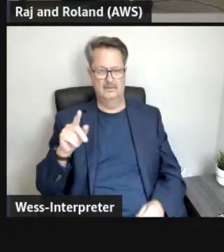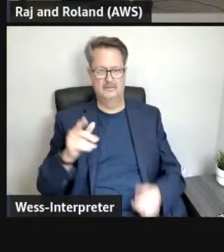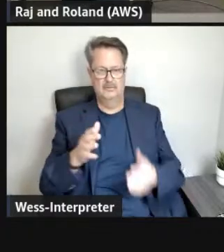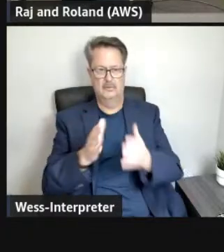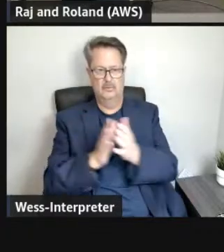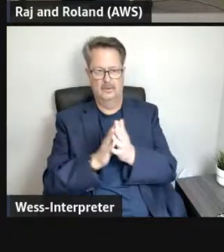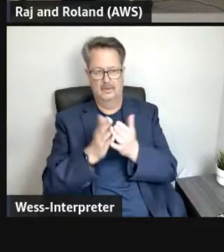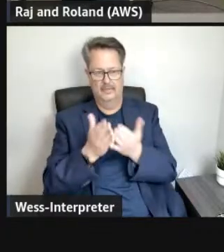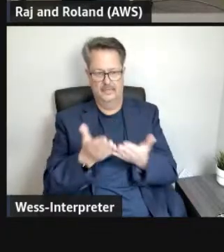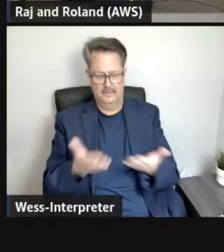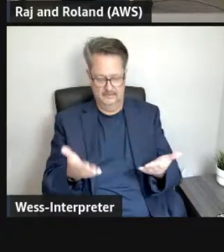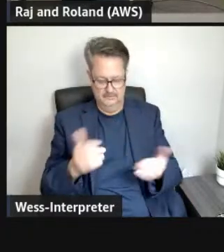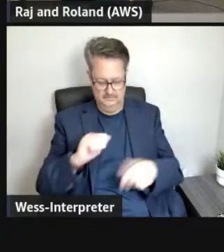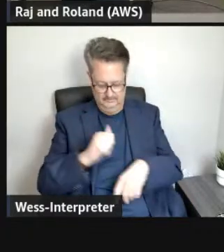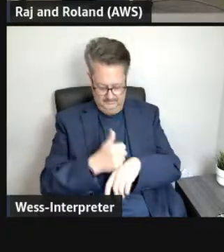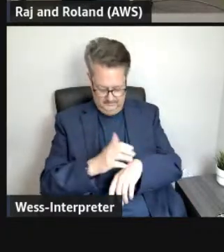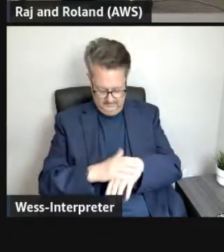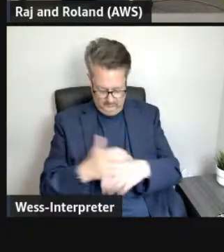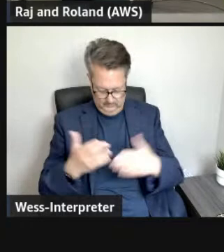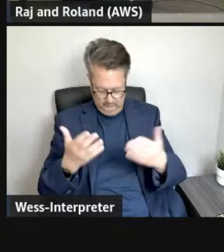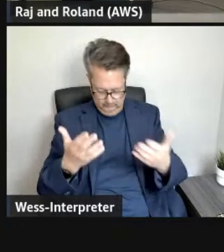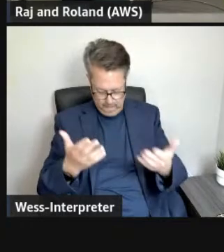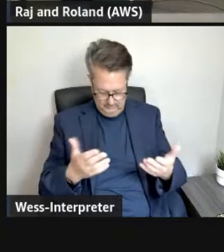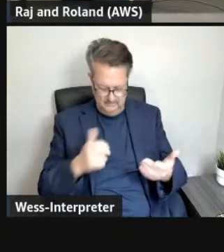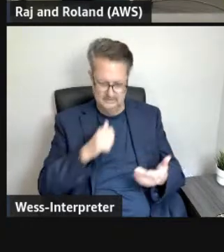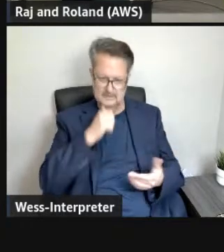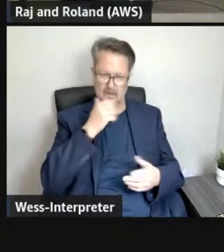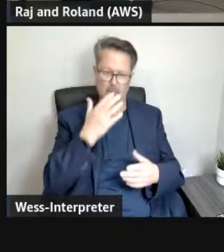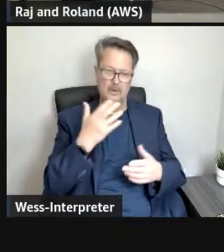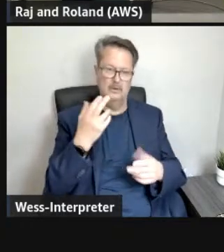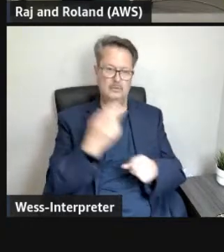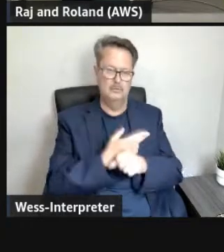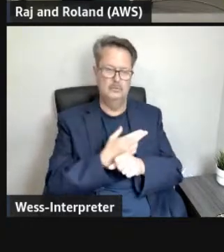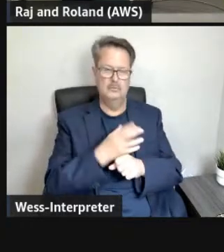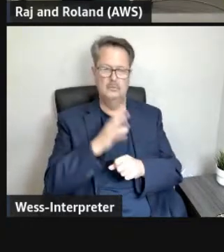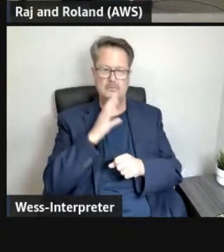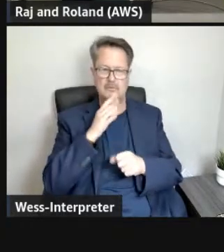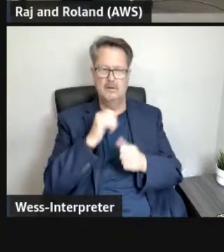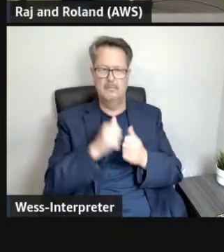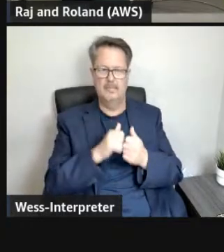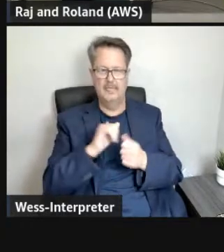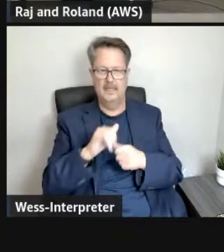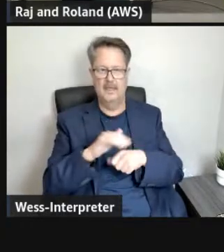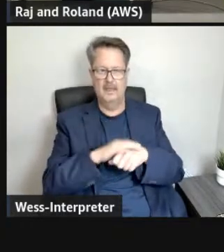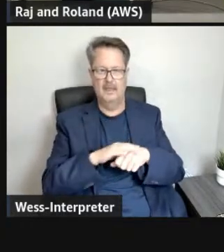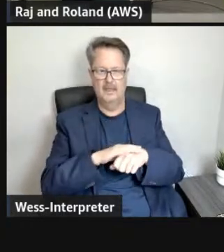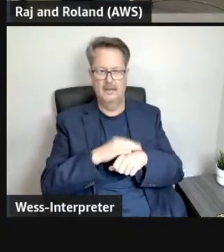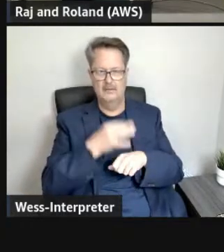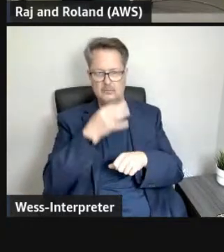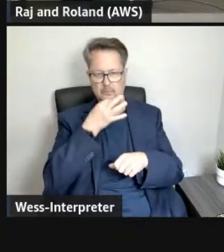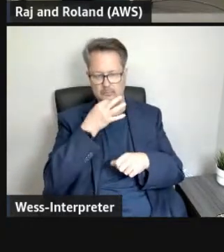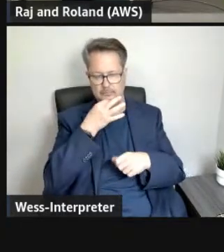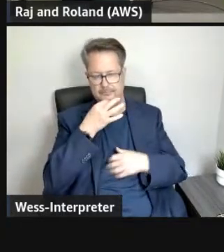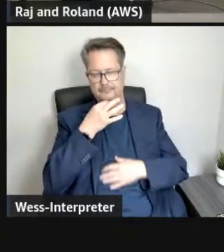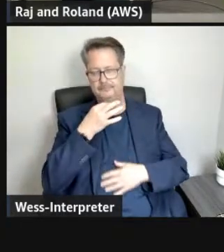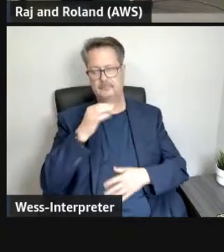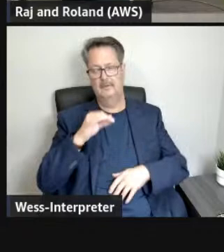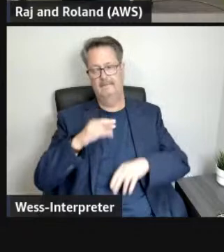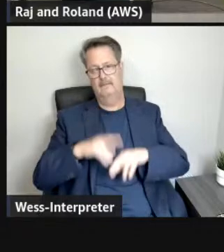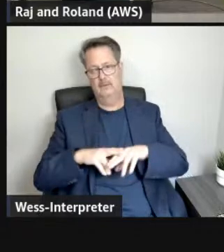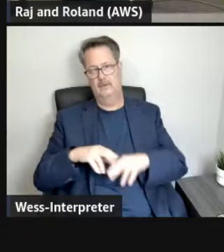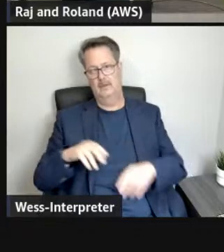what you request, not often what you use. And we'll talk about that in a moment. Of course, you could, at